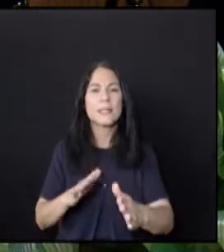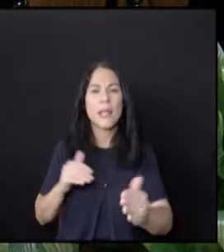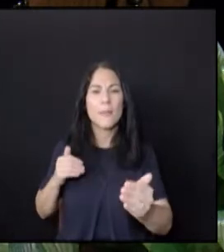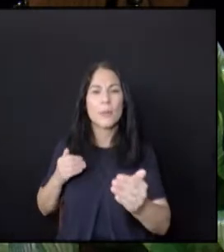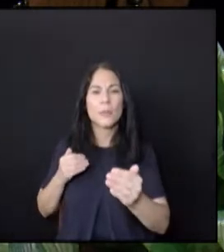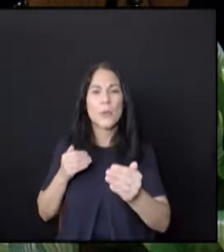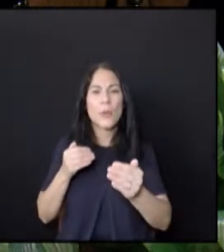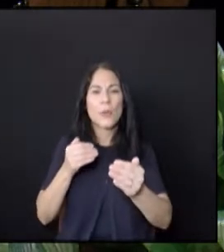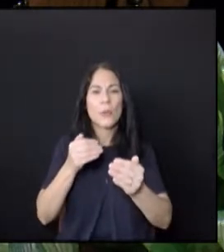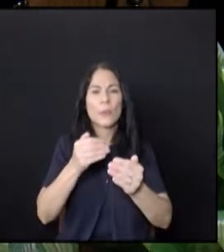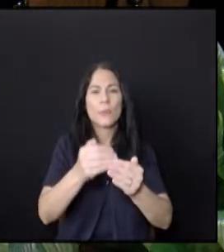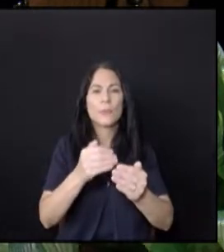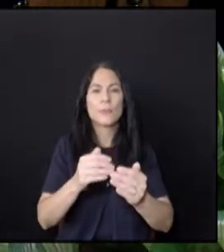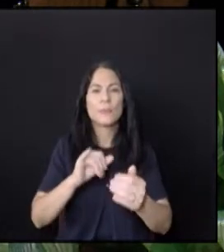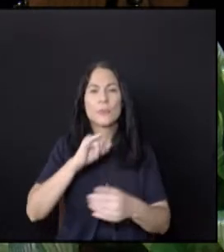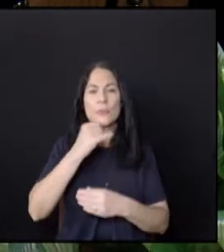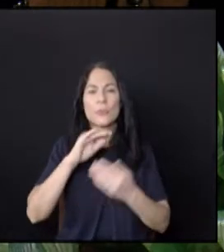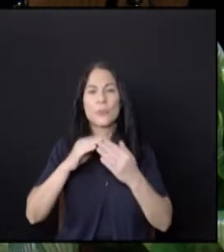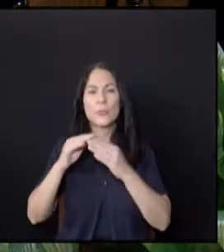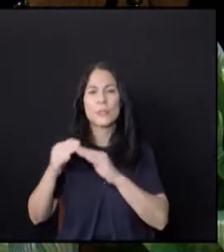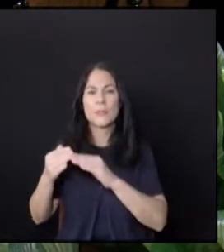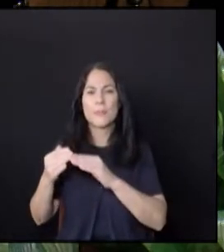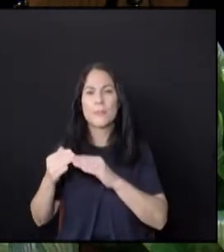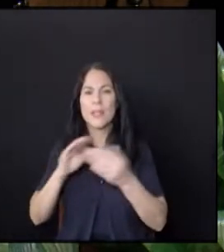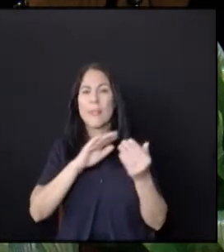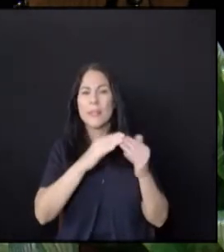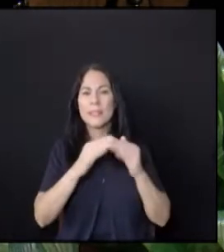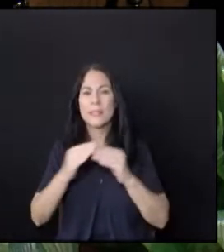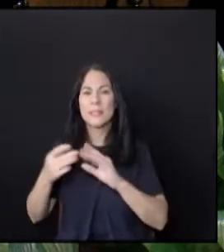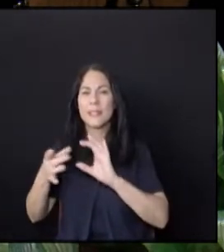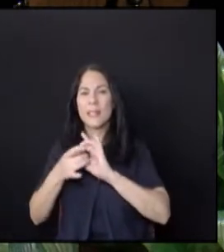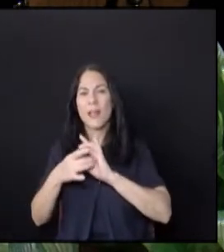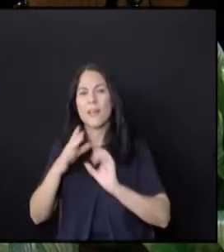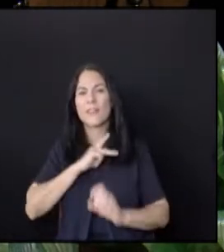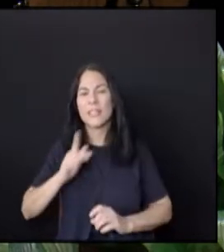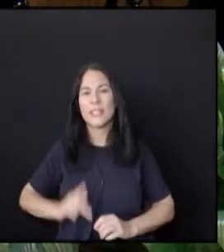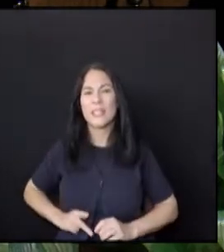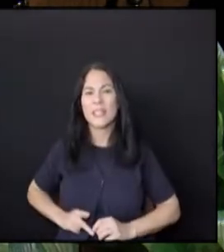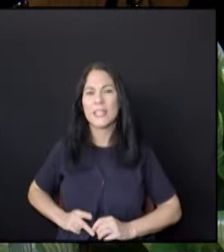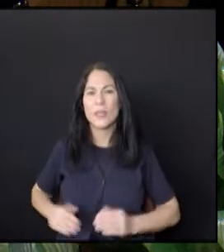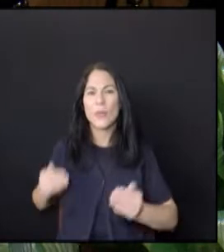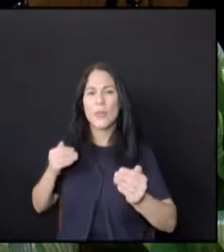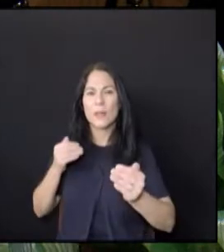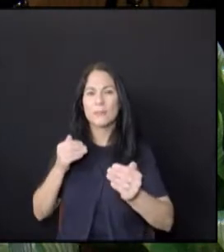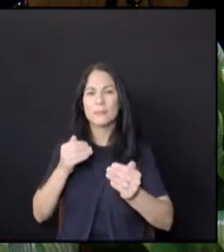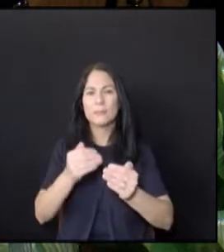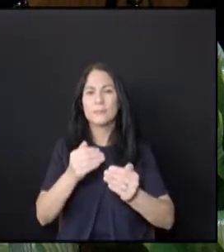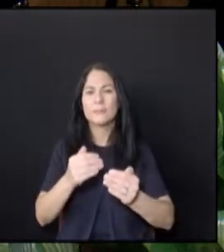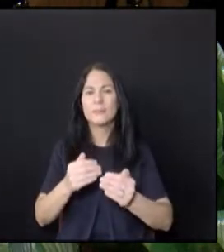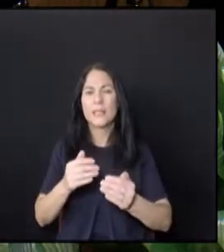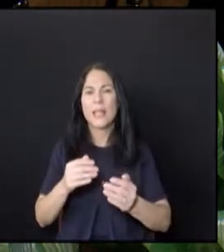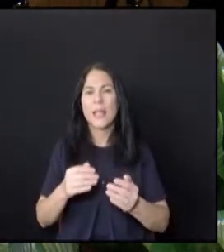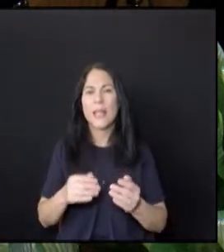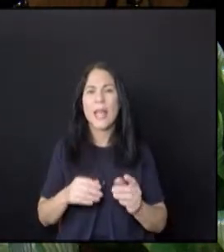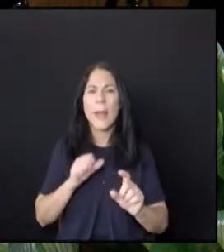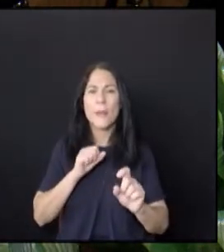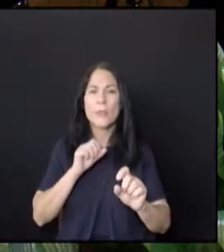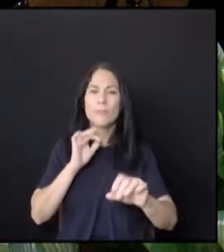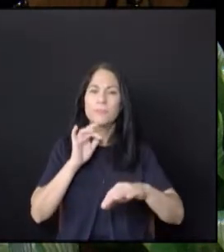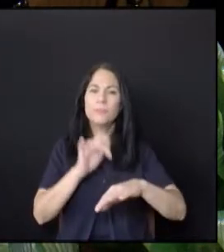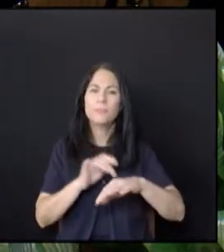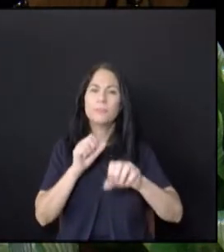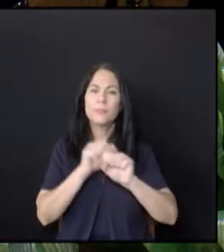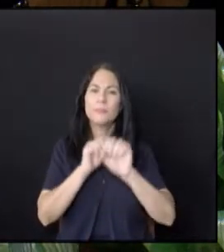entry into the city of the king. And when they drew near and came to Bethphage, to the Mount of Olives,